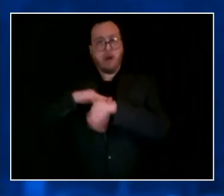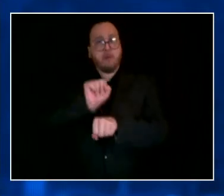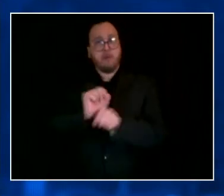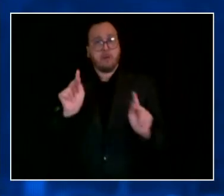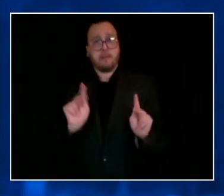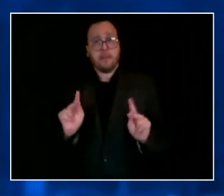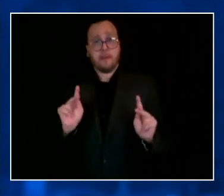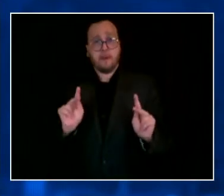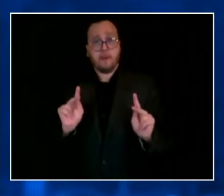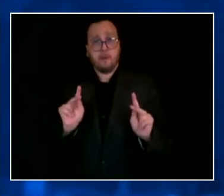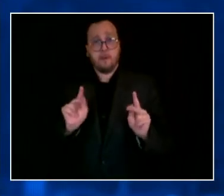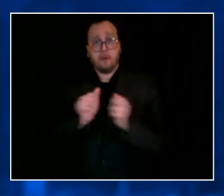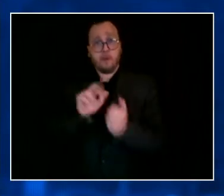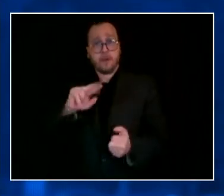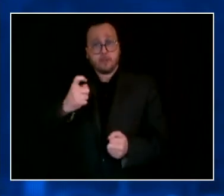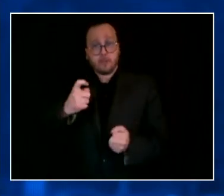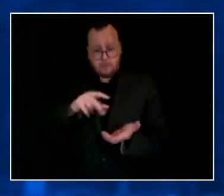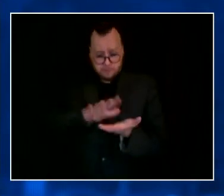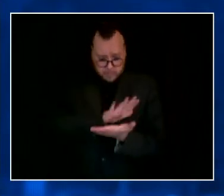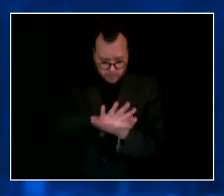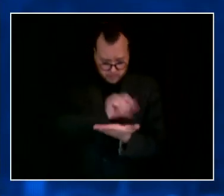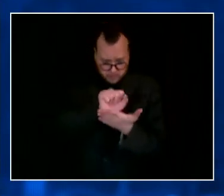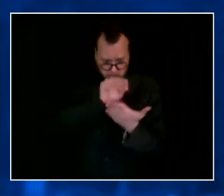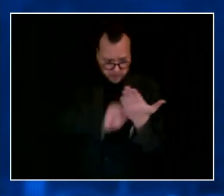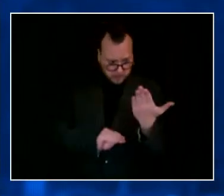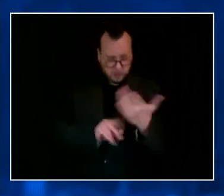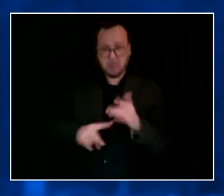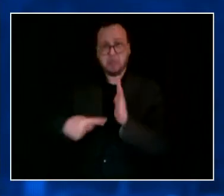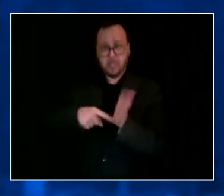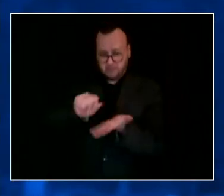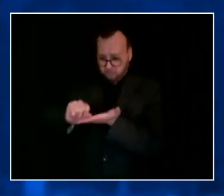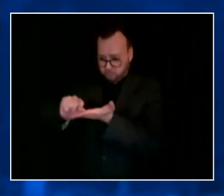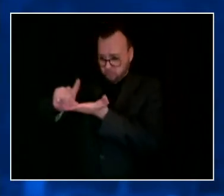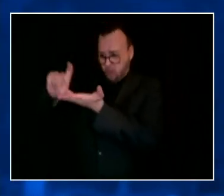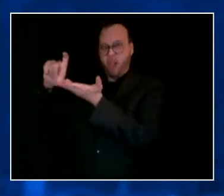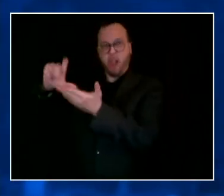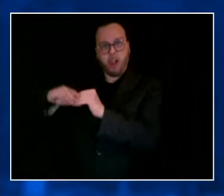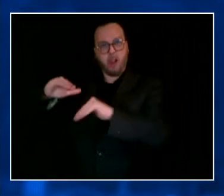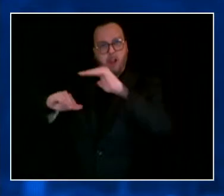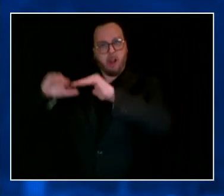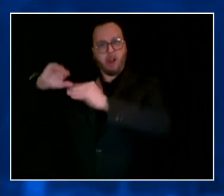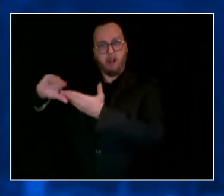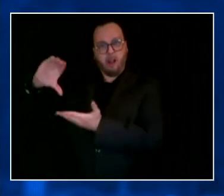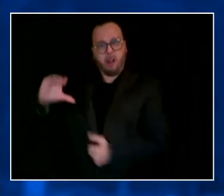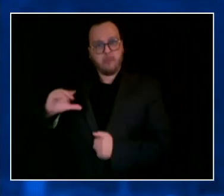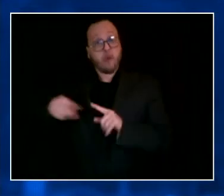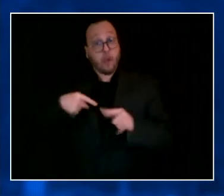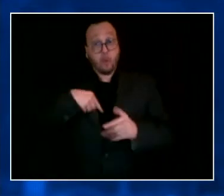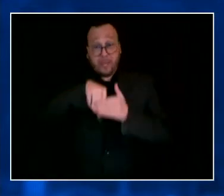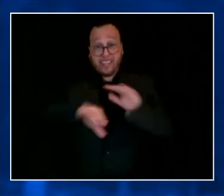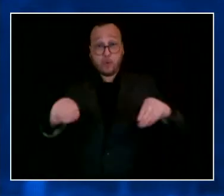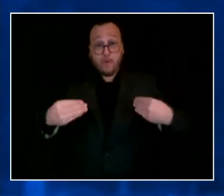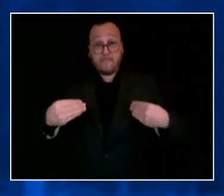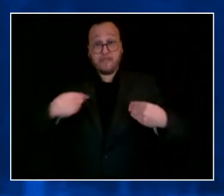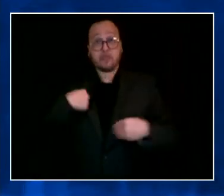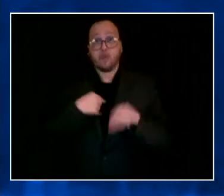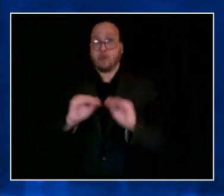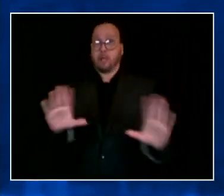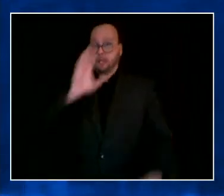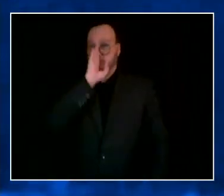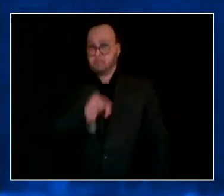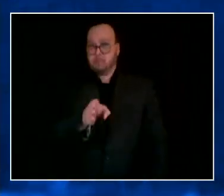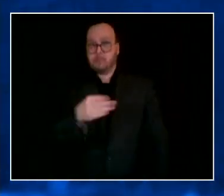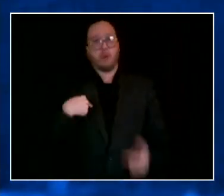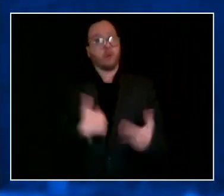with prescriptions, paperwork, and bills piling up. When we took office, we were clear. We didn't want to keep feeding